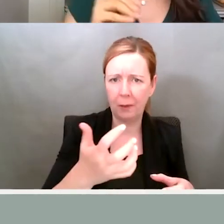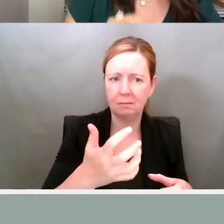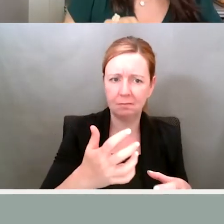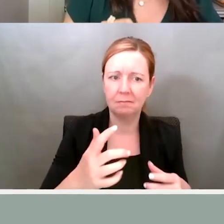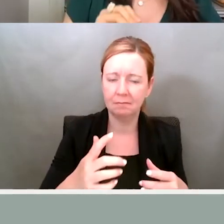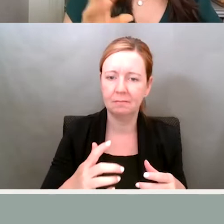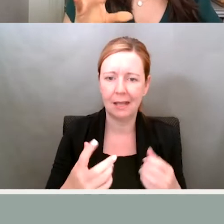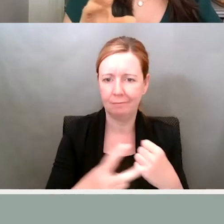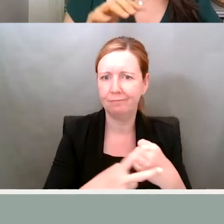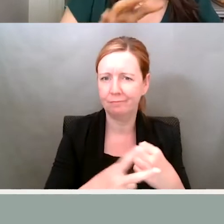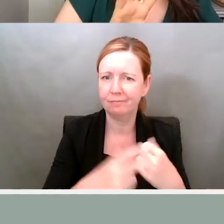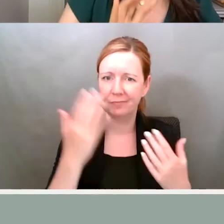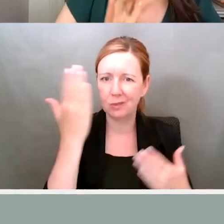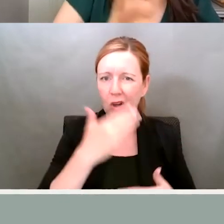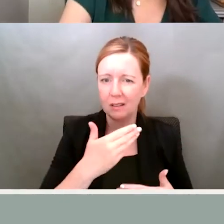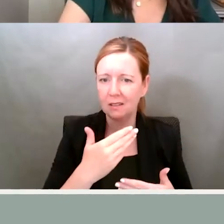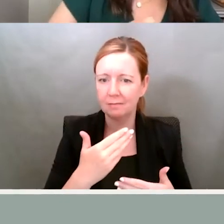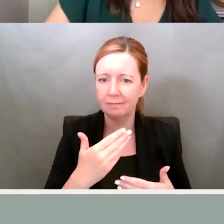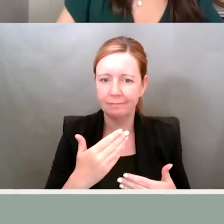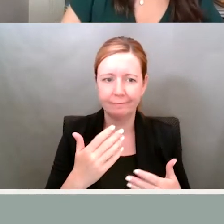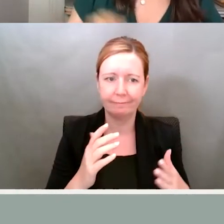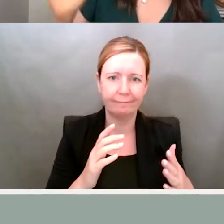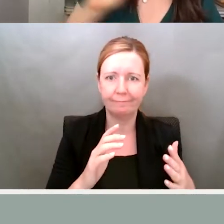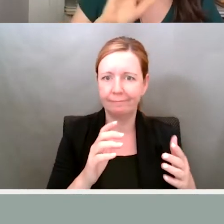and store it in dark, like in the back of the